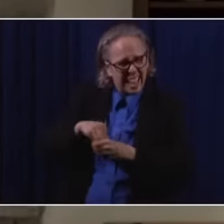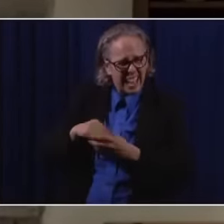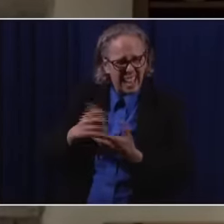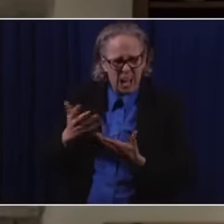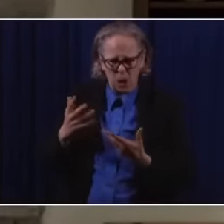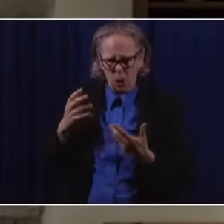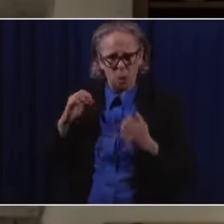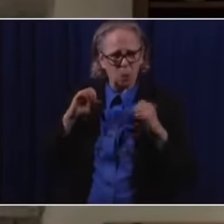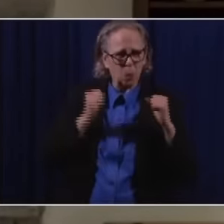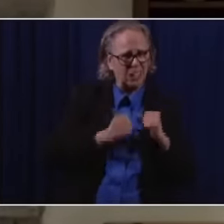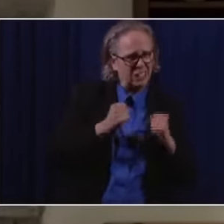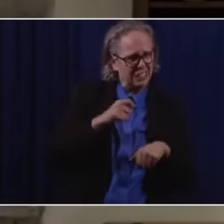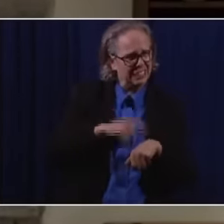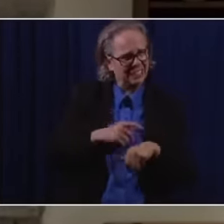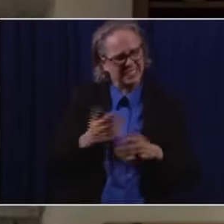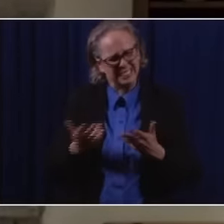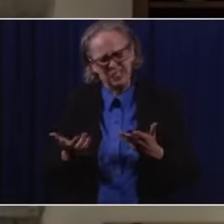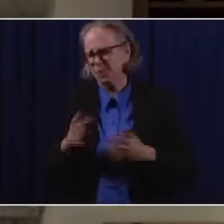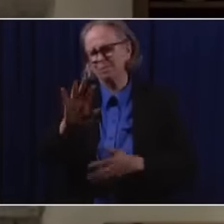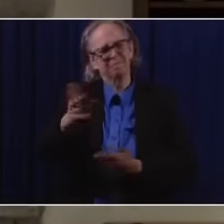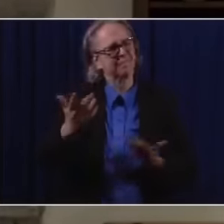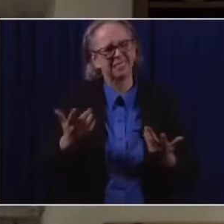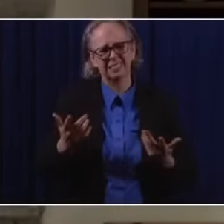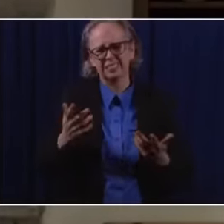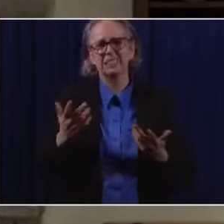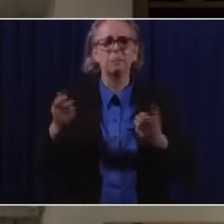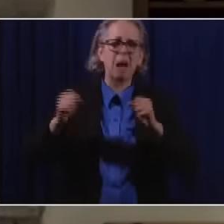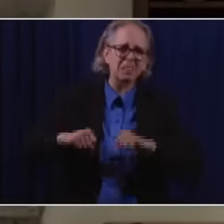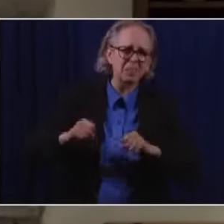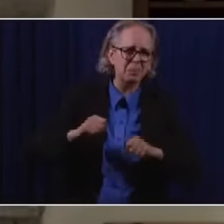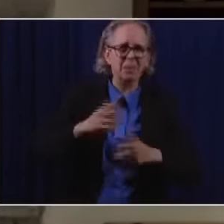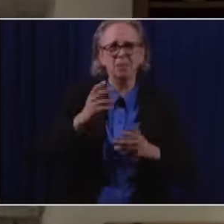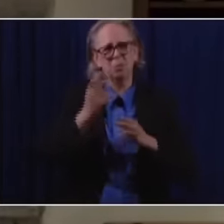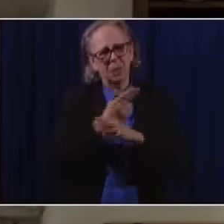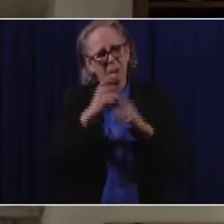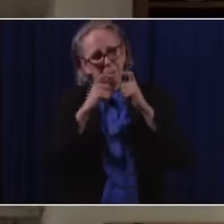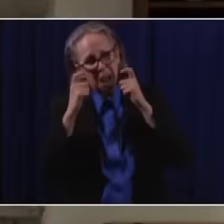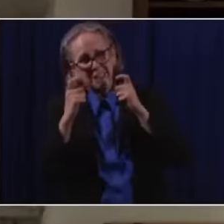way to do it if you wear a mask and you keep it outside, but